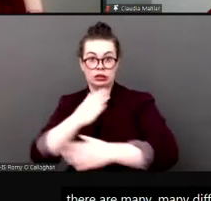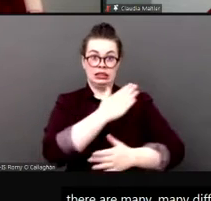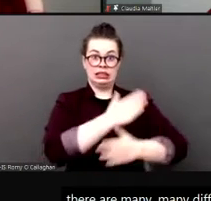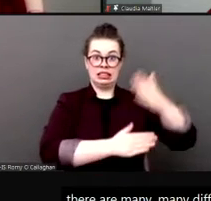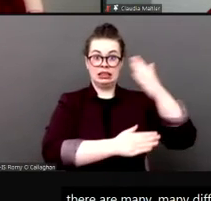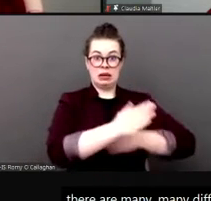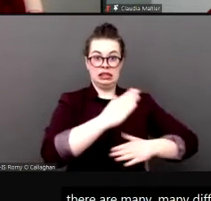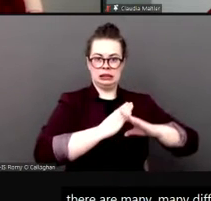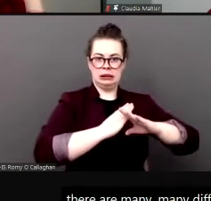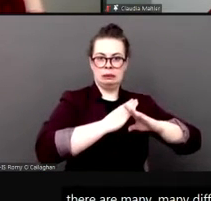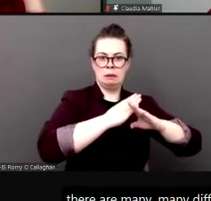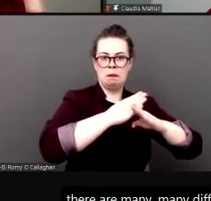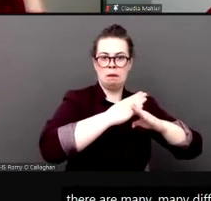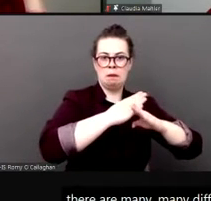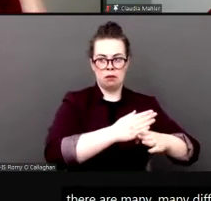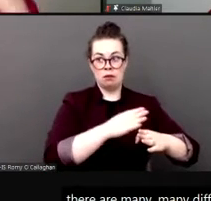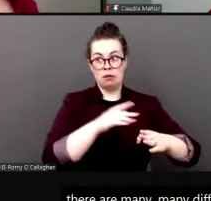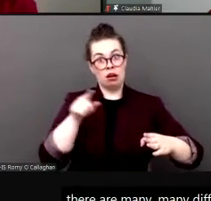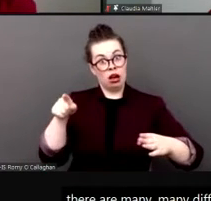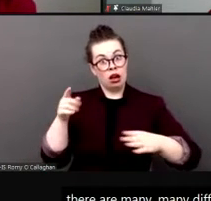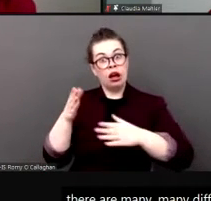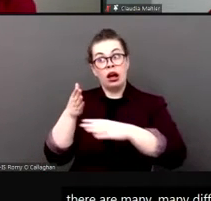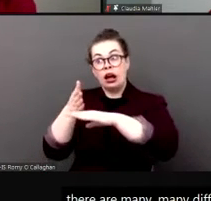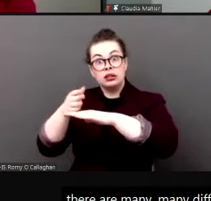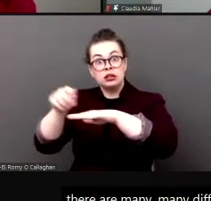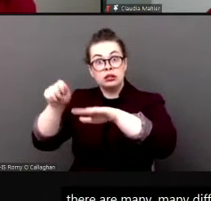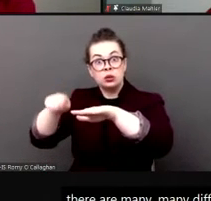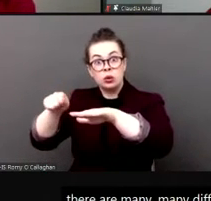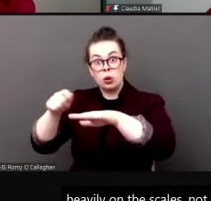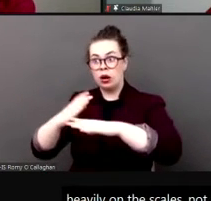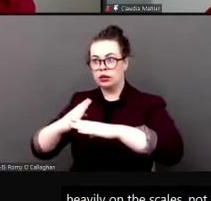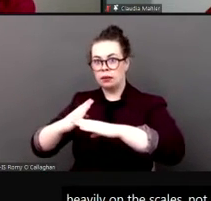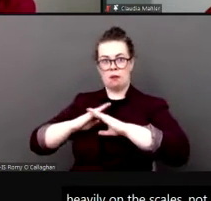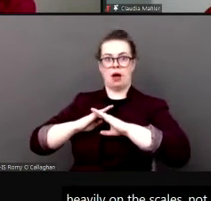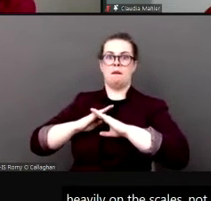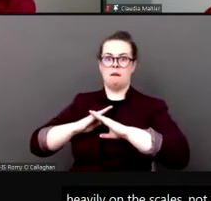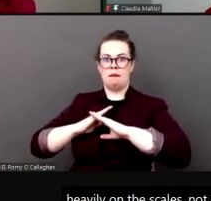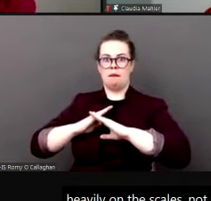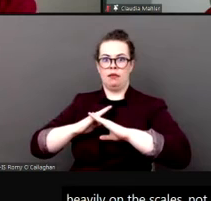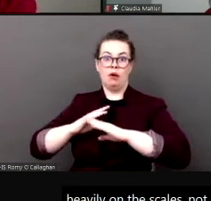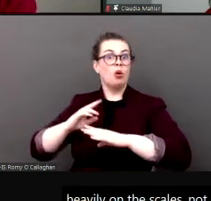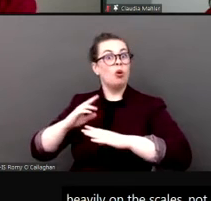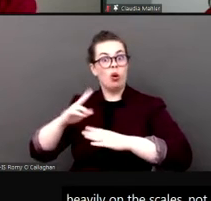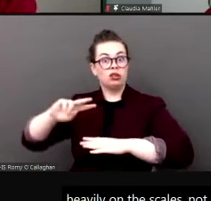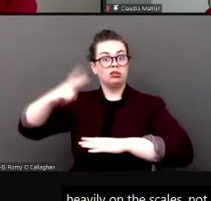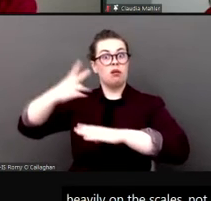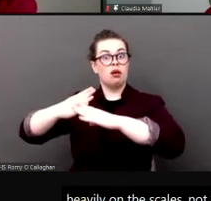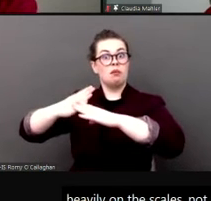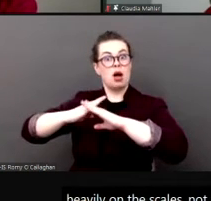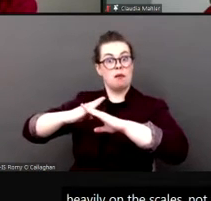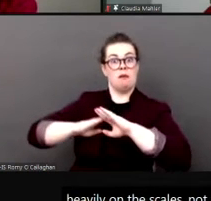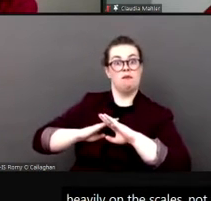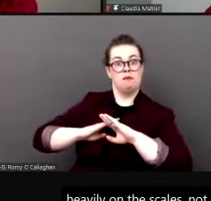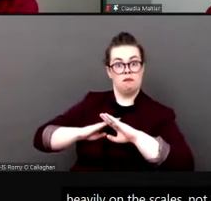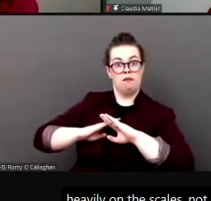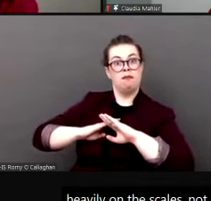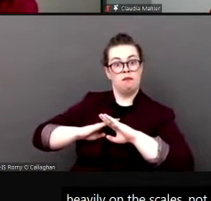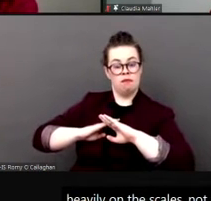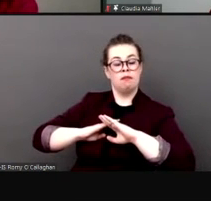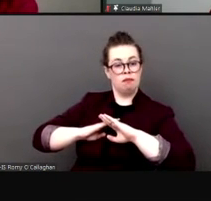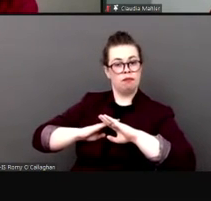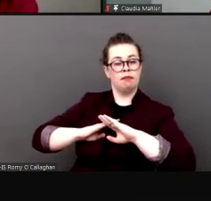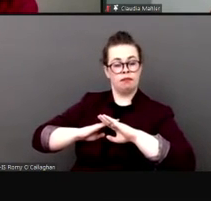in the criminal process, but also in the civil process. We have a very detailed list